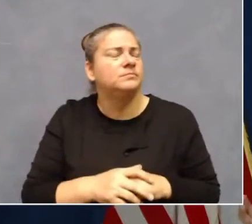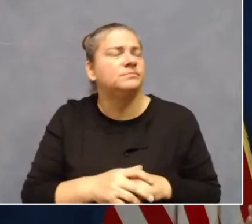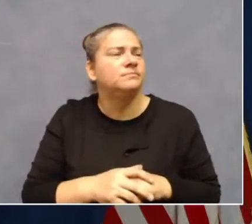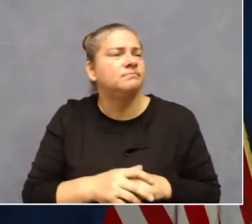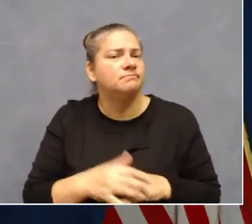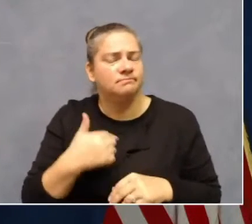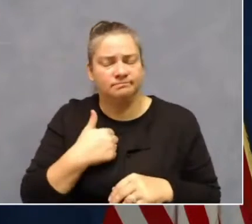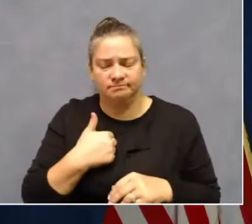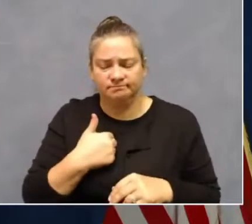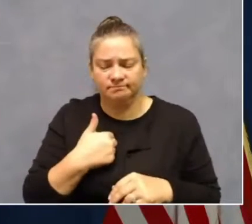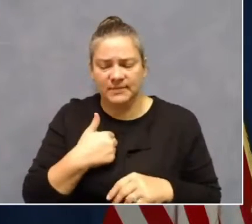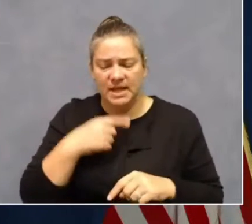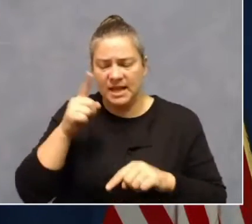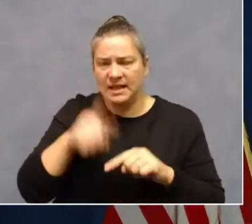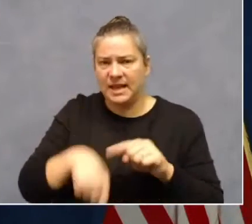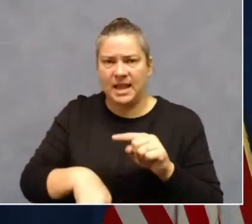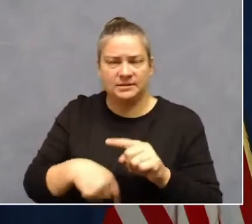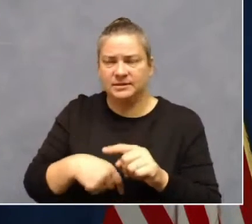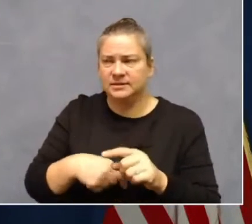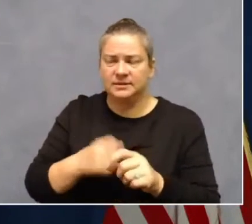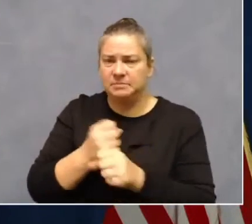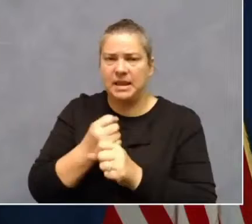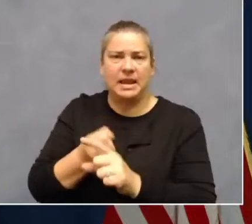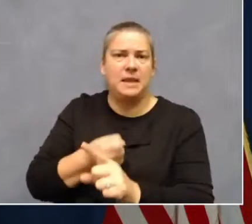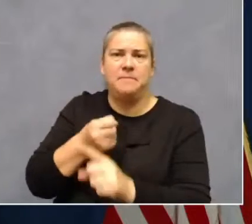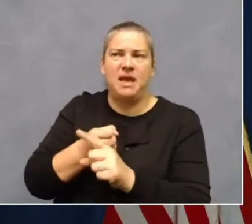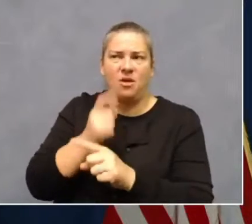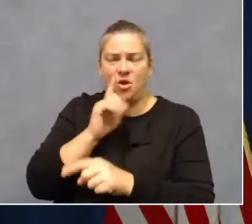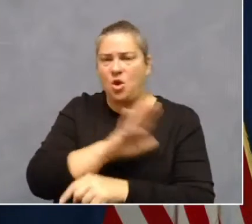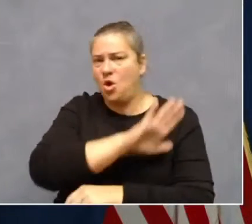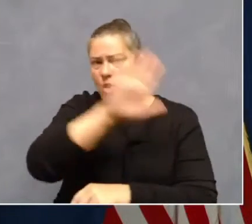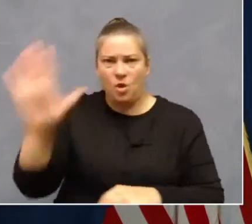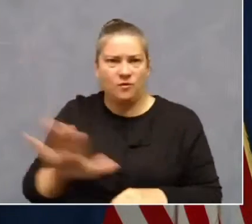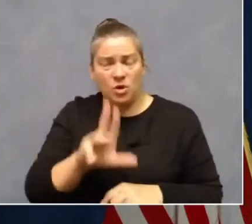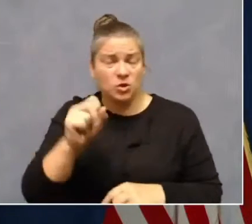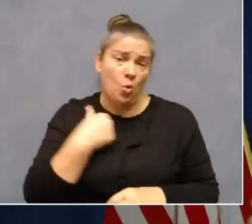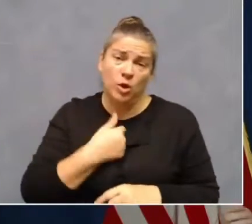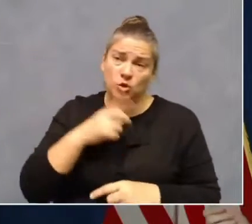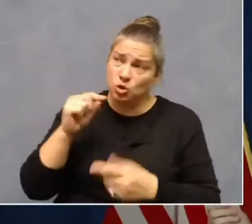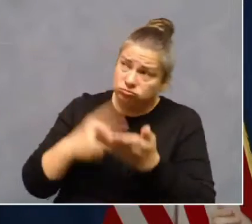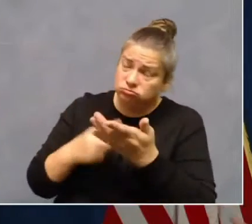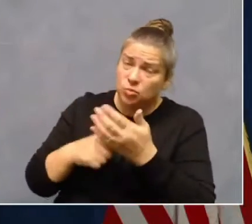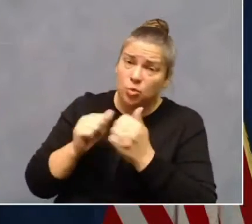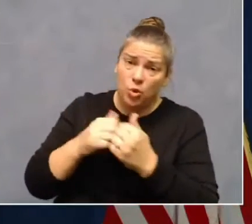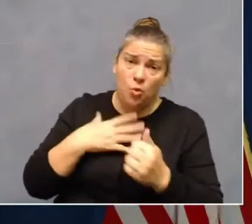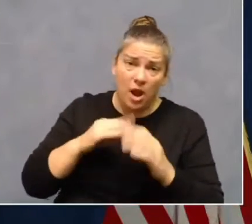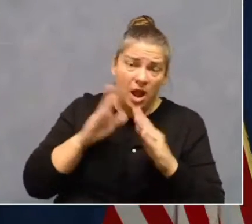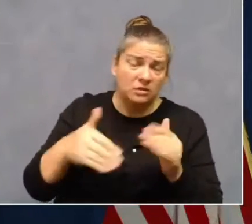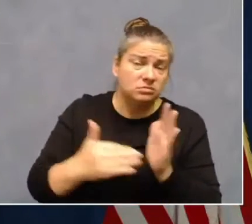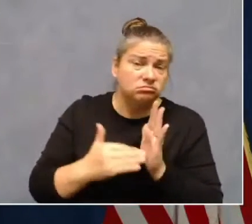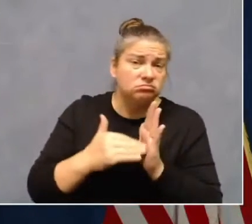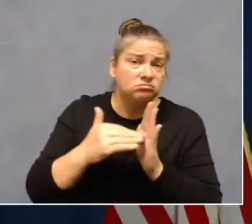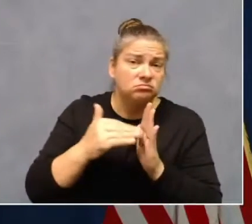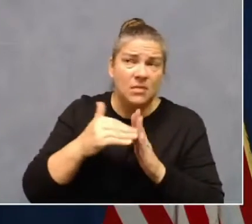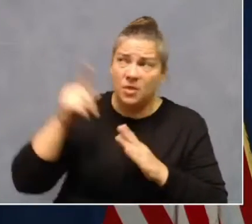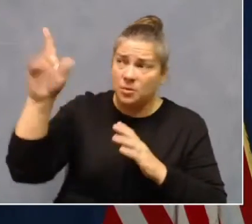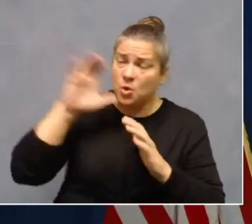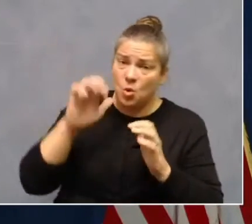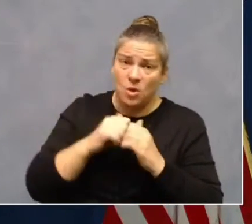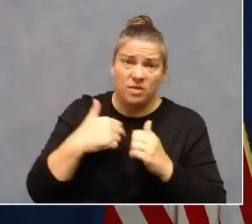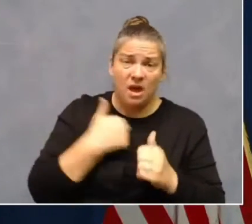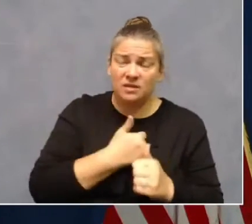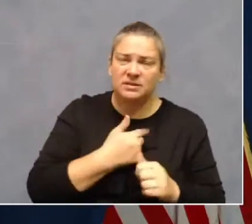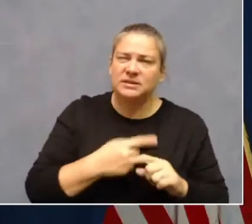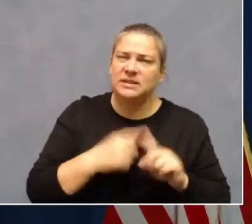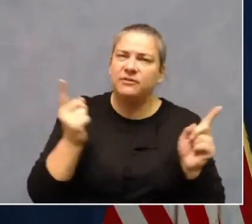on the country level, though we do communicate regularly with the White House, and their direct communications with us, you know, are different than some things that